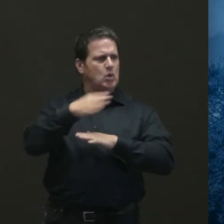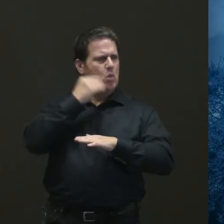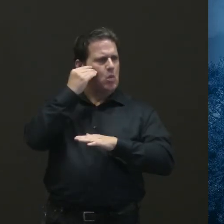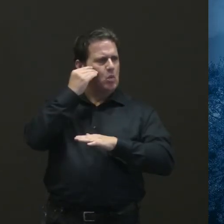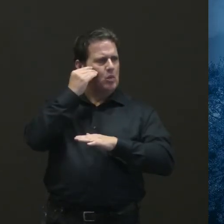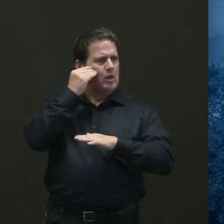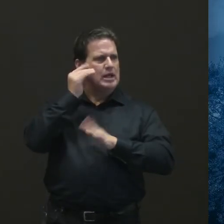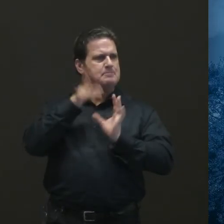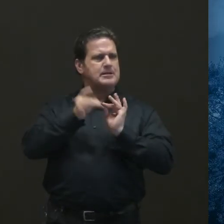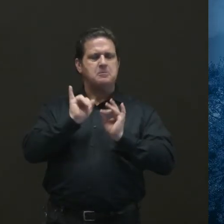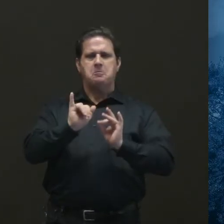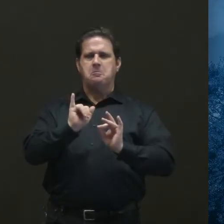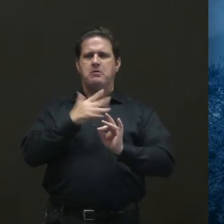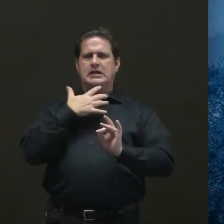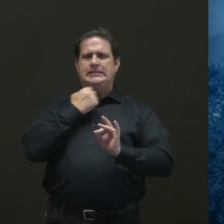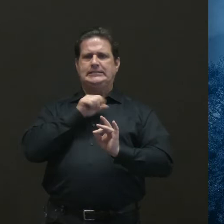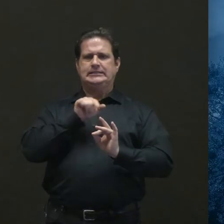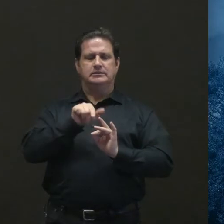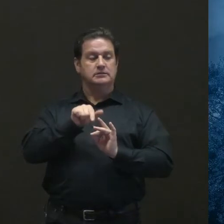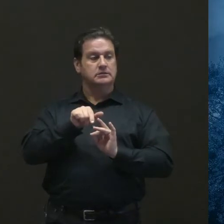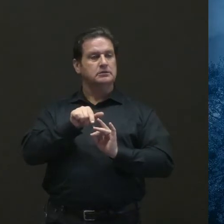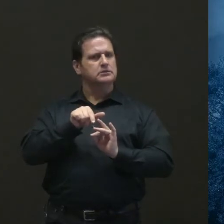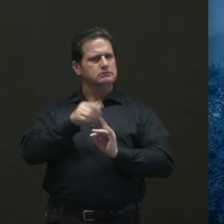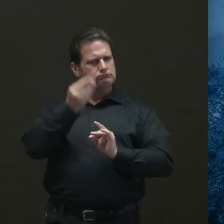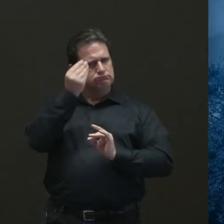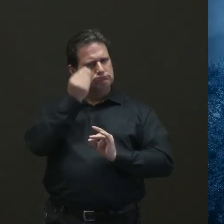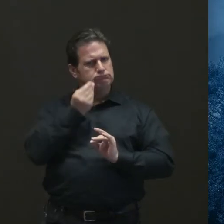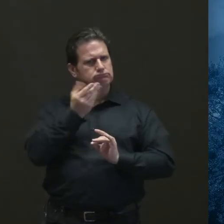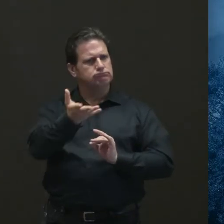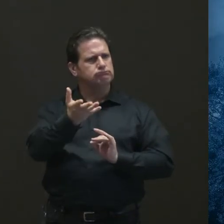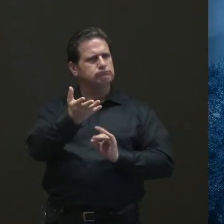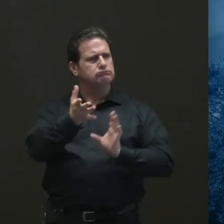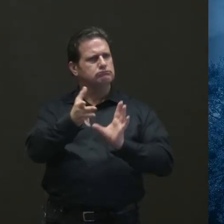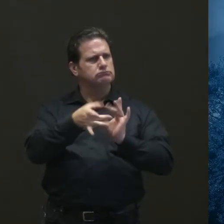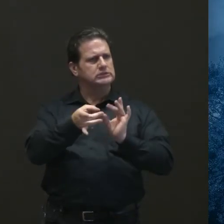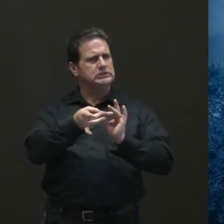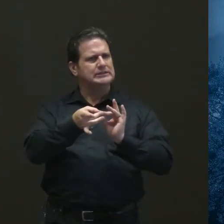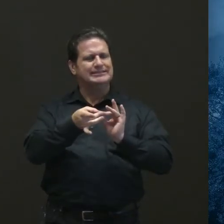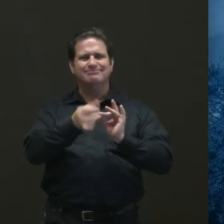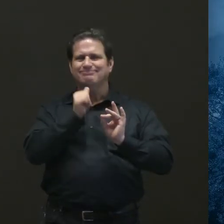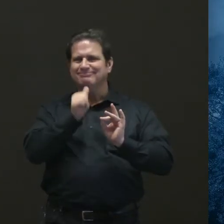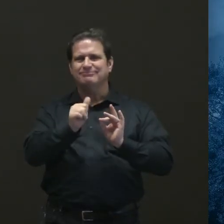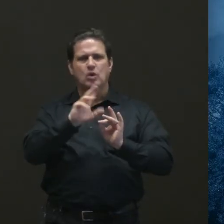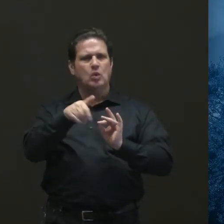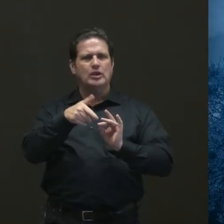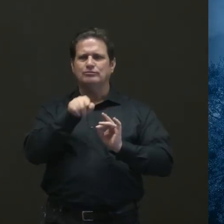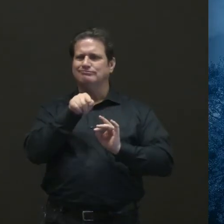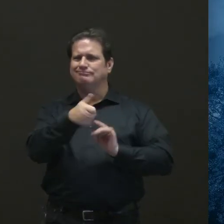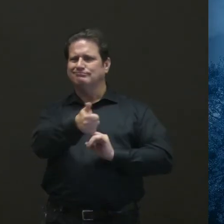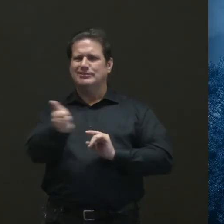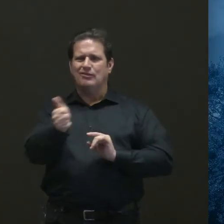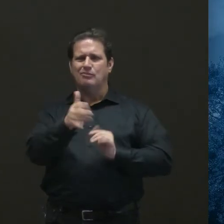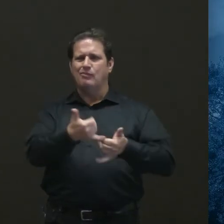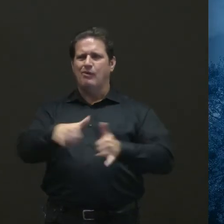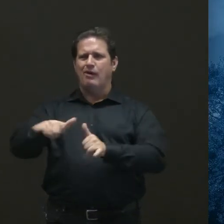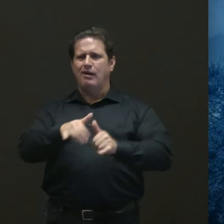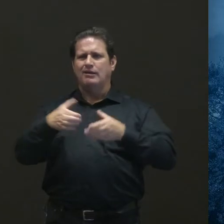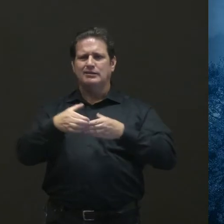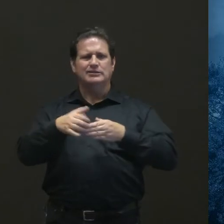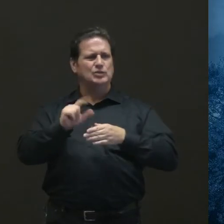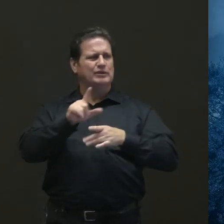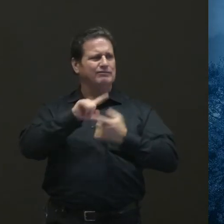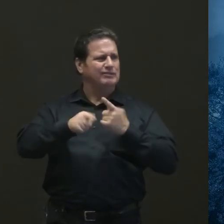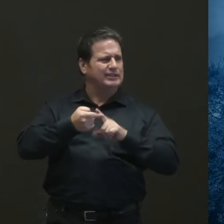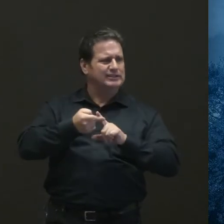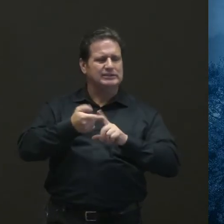kind of messaging in order to get the message across that it's not just about you and your party and your 20 friends